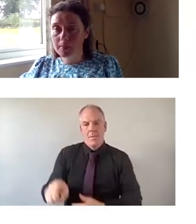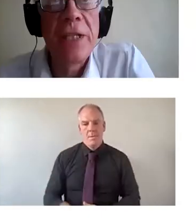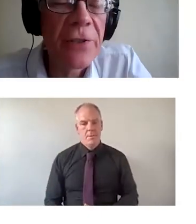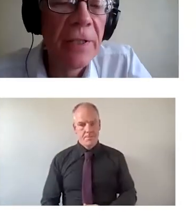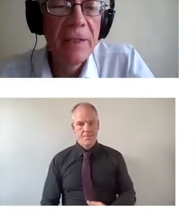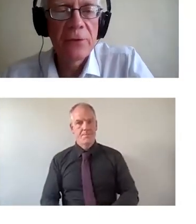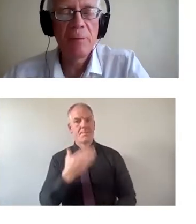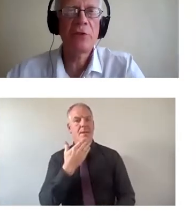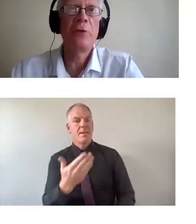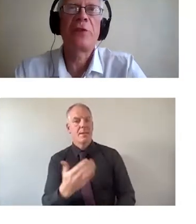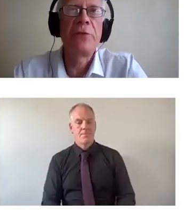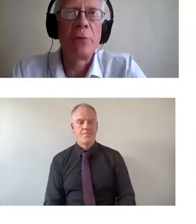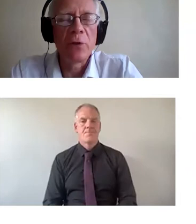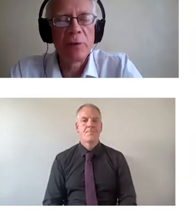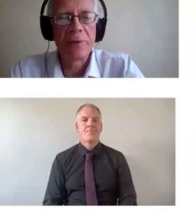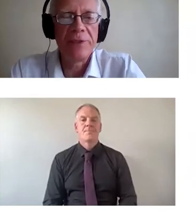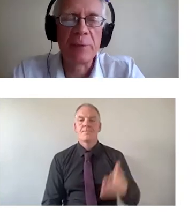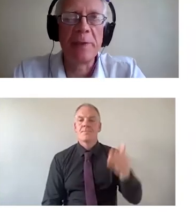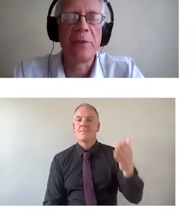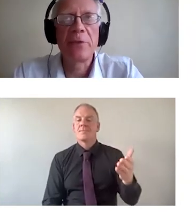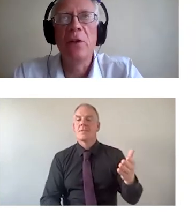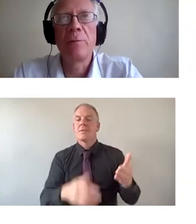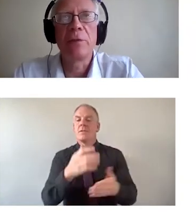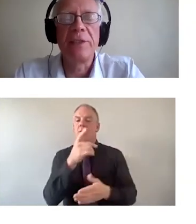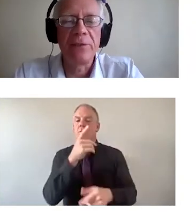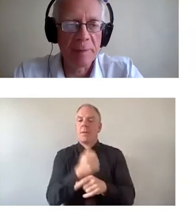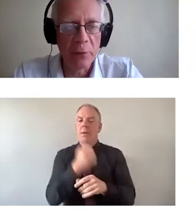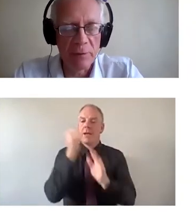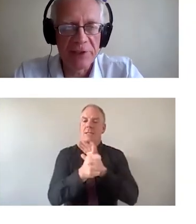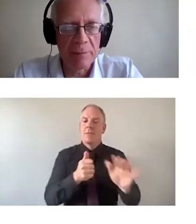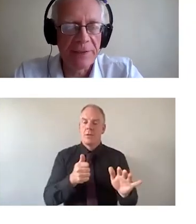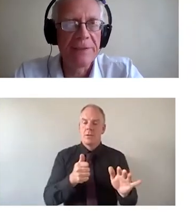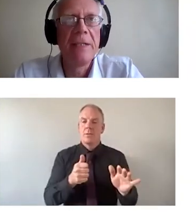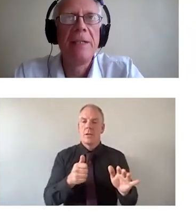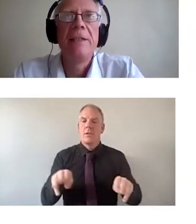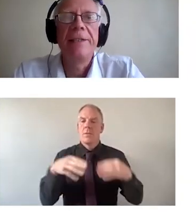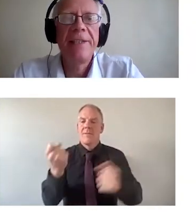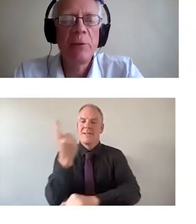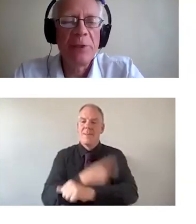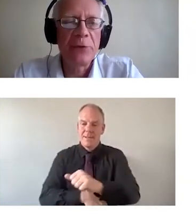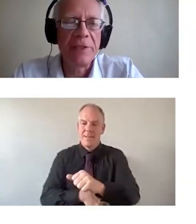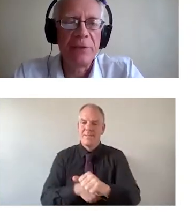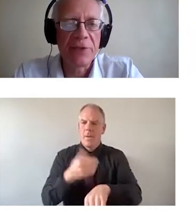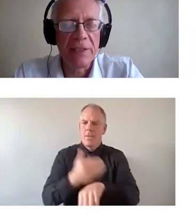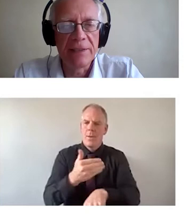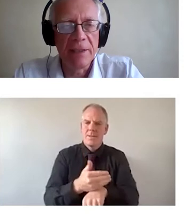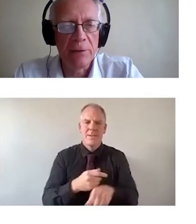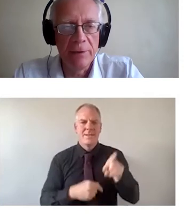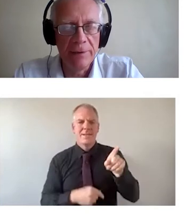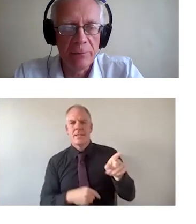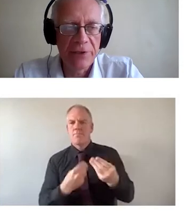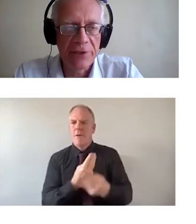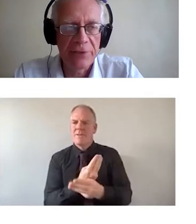thanks very much, Eilish. So I'm just going to say a few words about the experience of poverty for people with disabilities. And here we're using the SELP